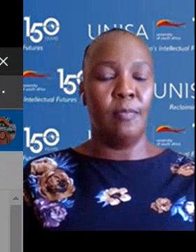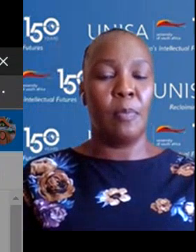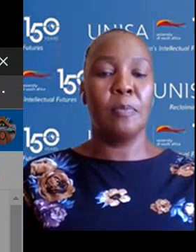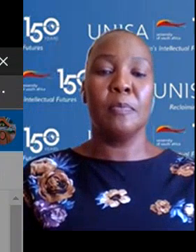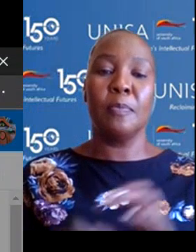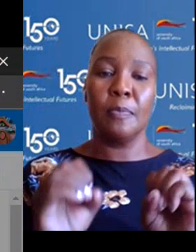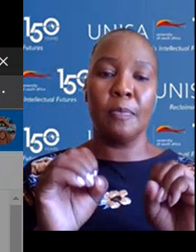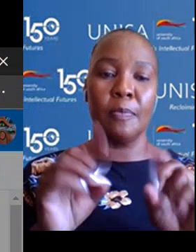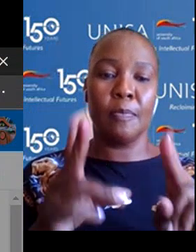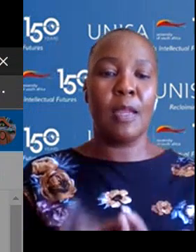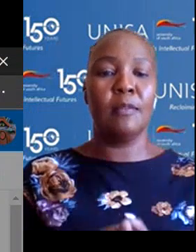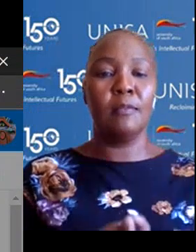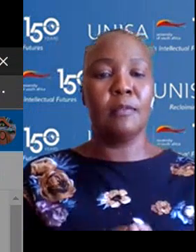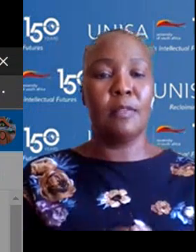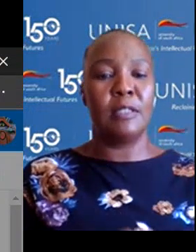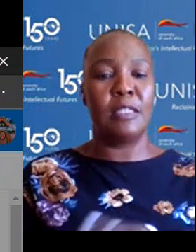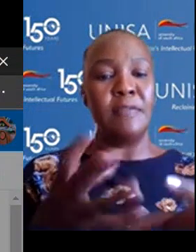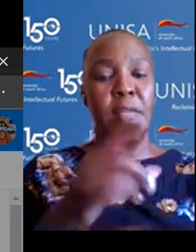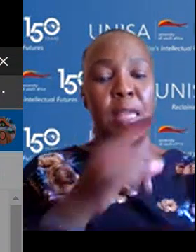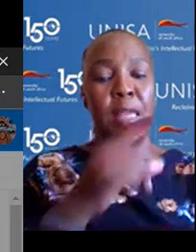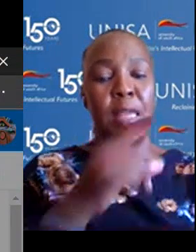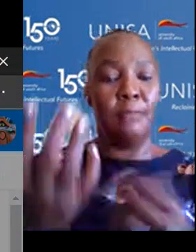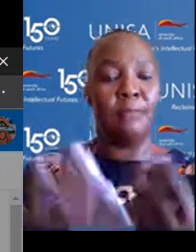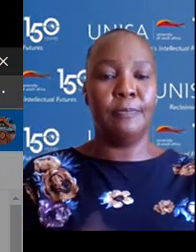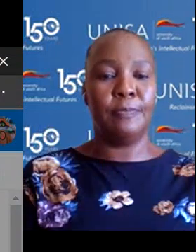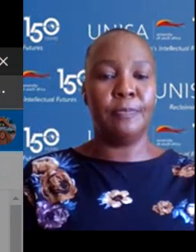Okay, then it's going to say, okay, please give it a name.